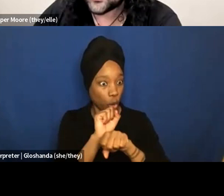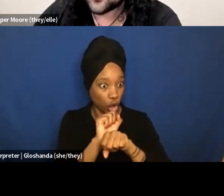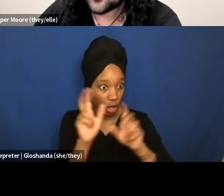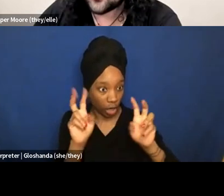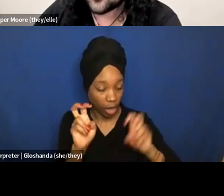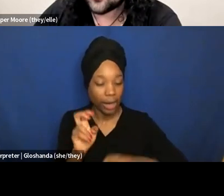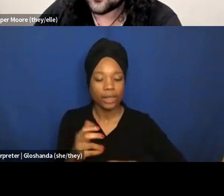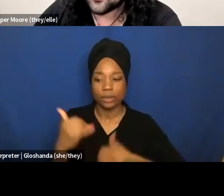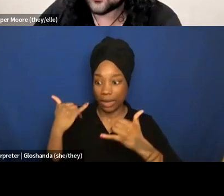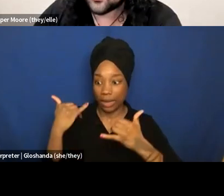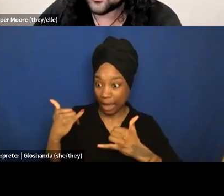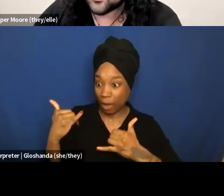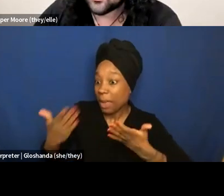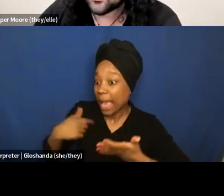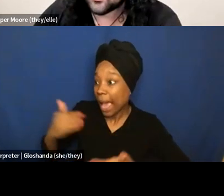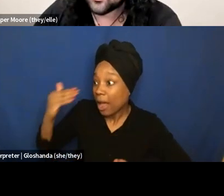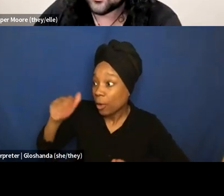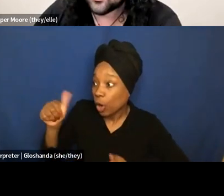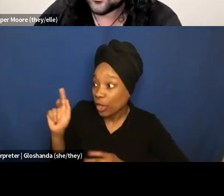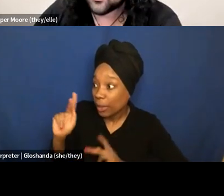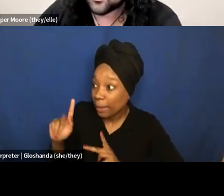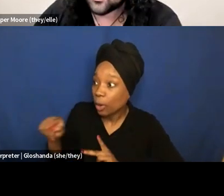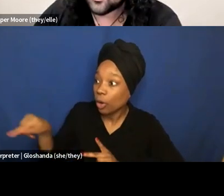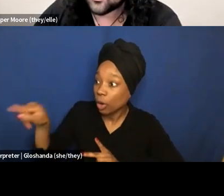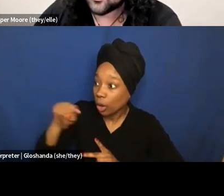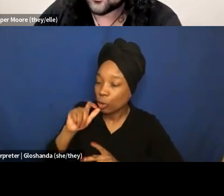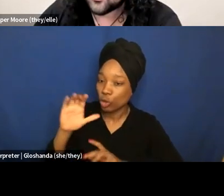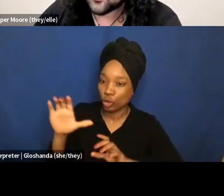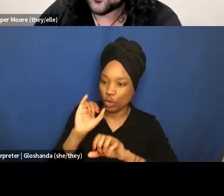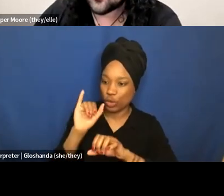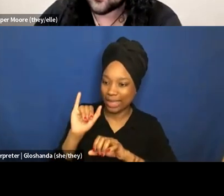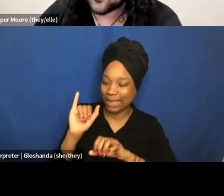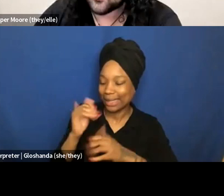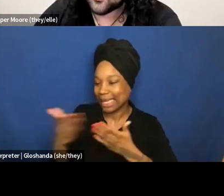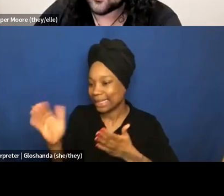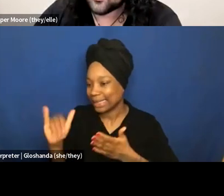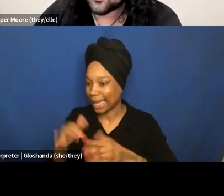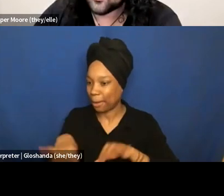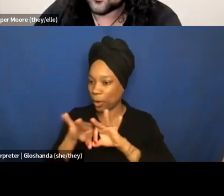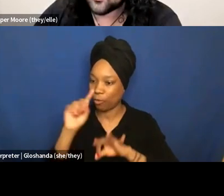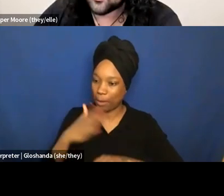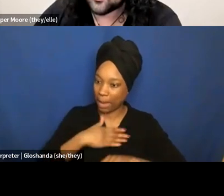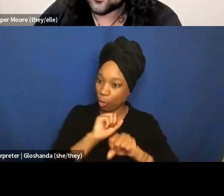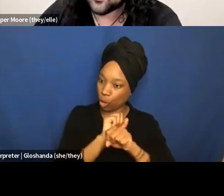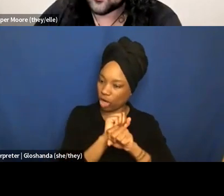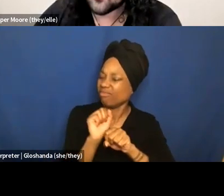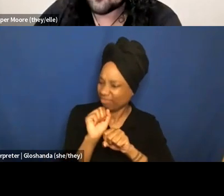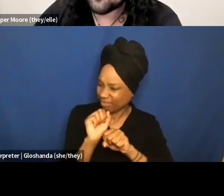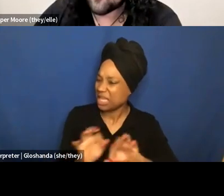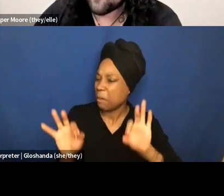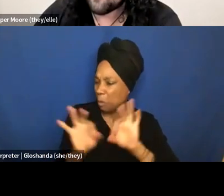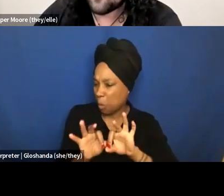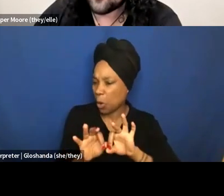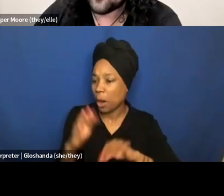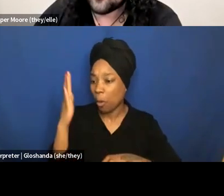people that do other things that matter to the work I'm in? That's going to be really important because A, that'll